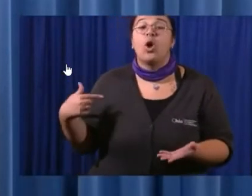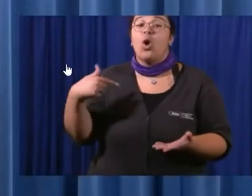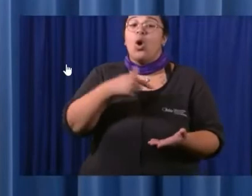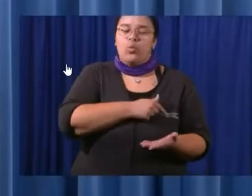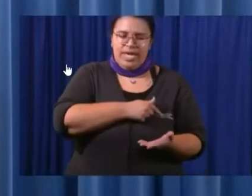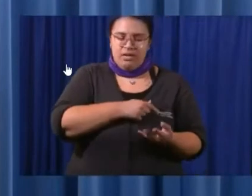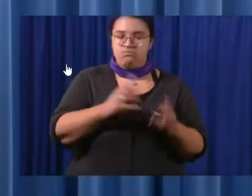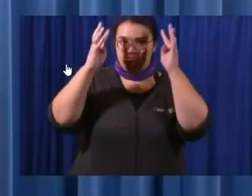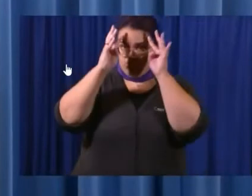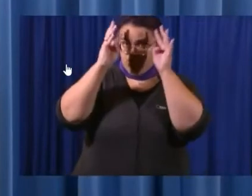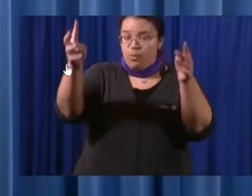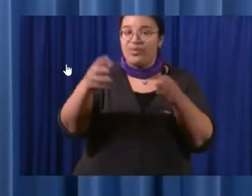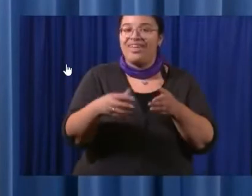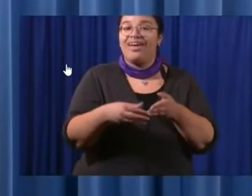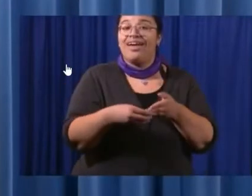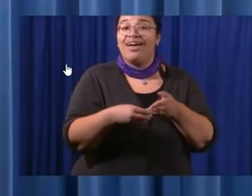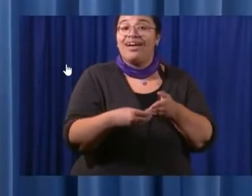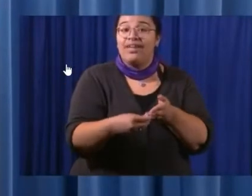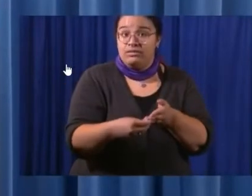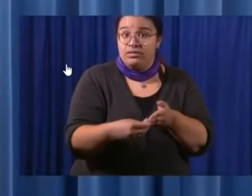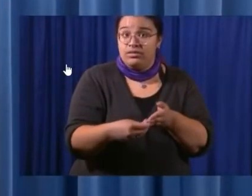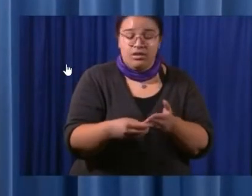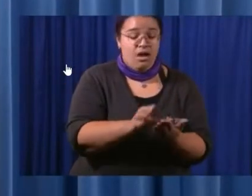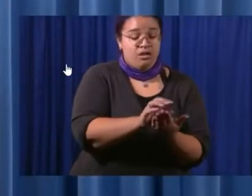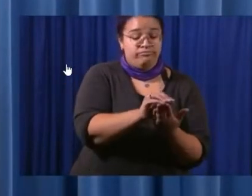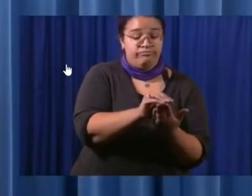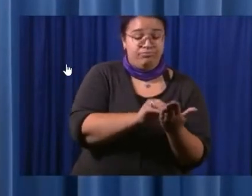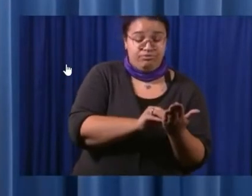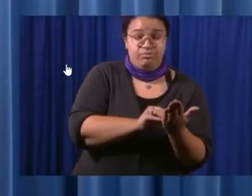one mandate. We had high